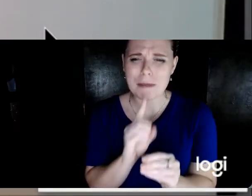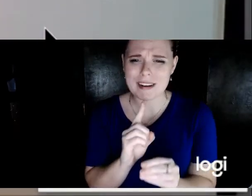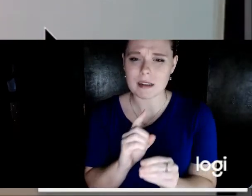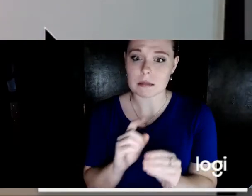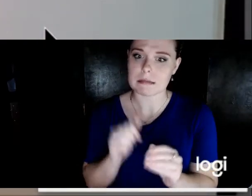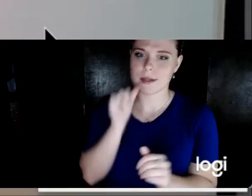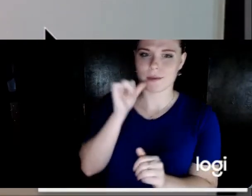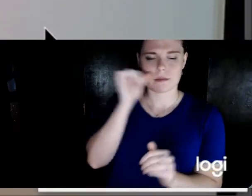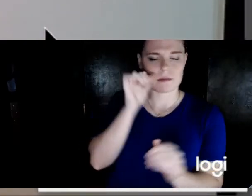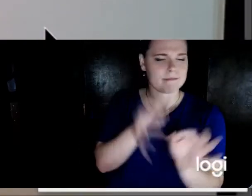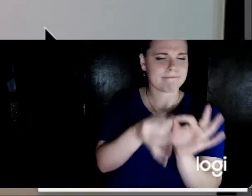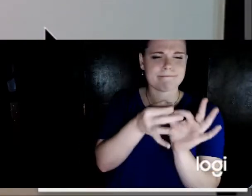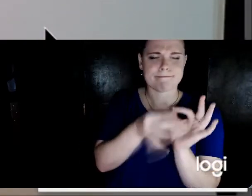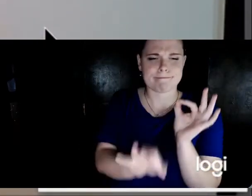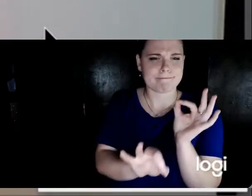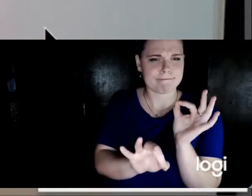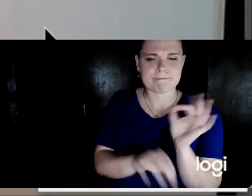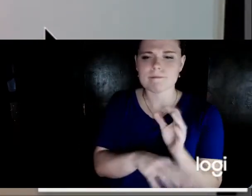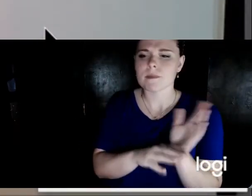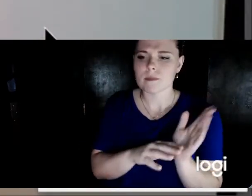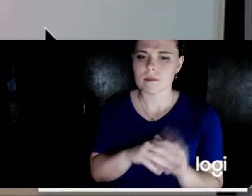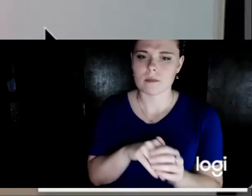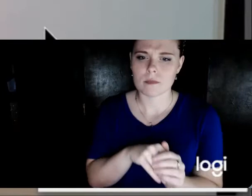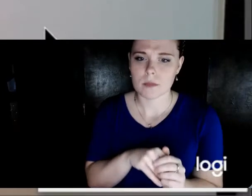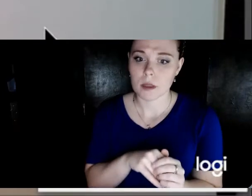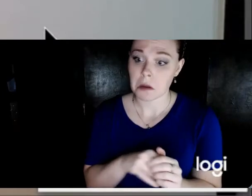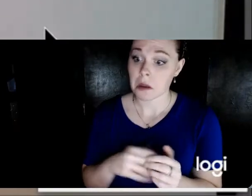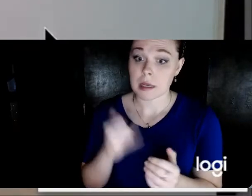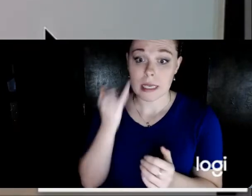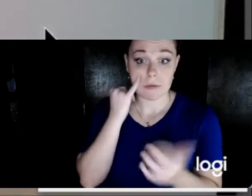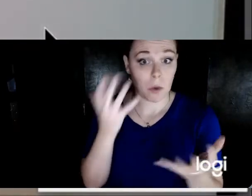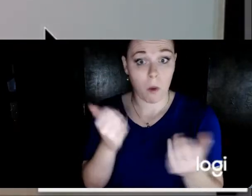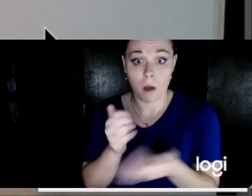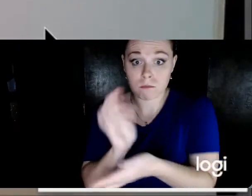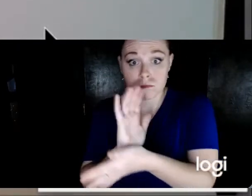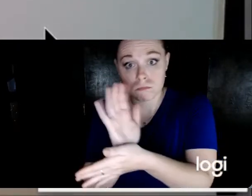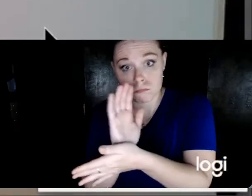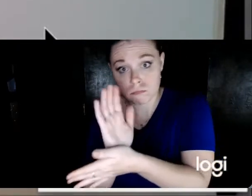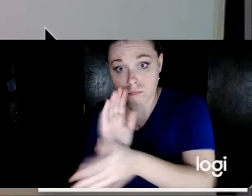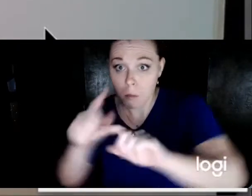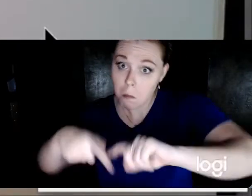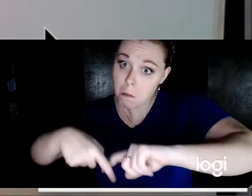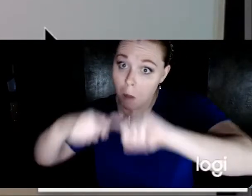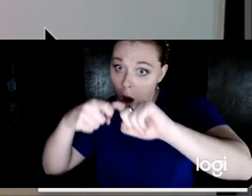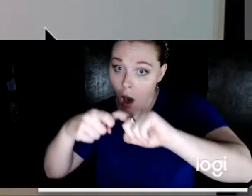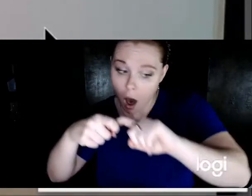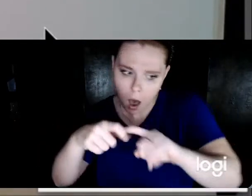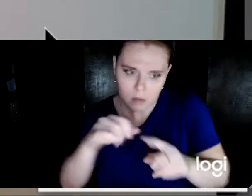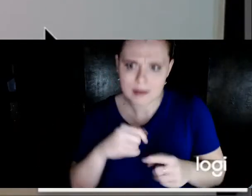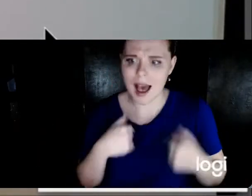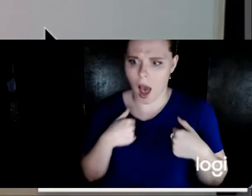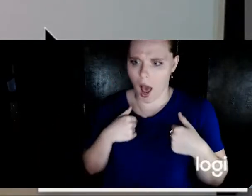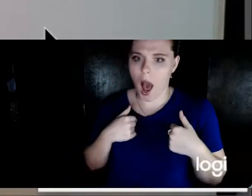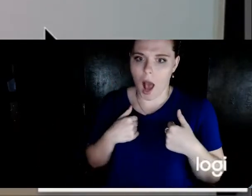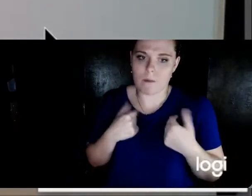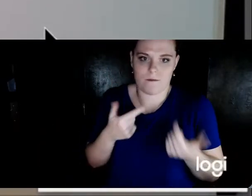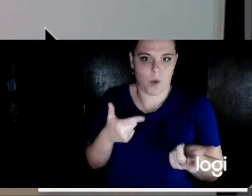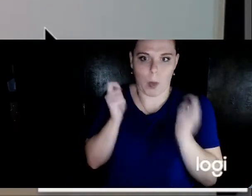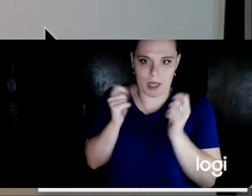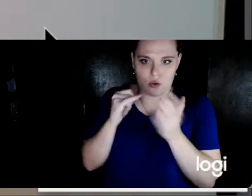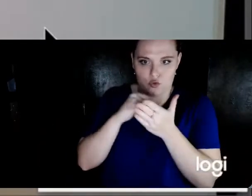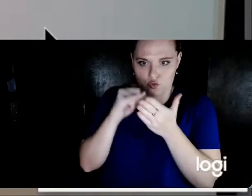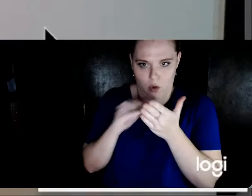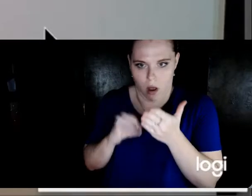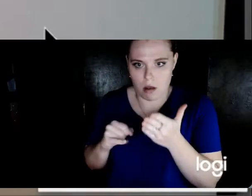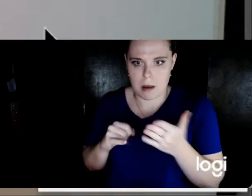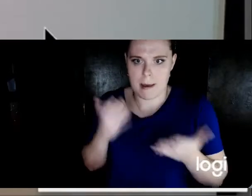yesterday. Also, feel free to pause this video. I'm drawing a little bit quick, and maybe